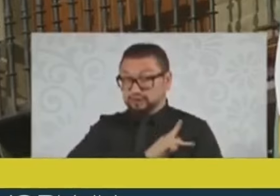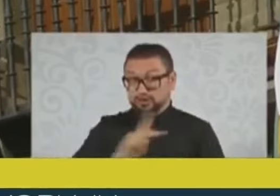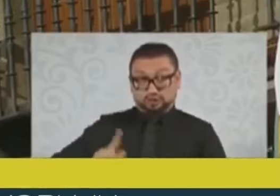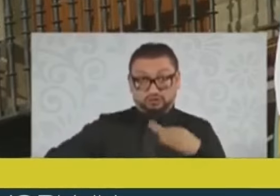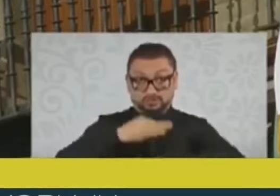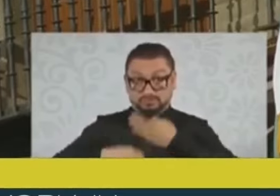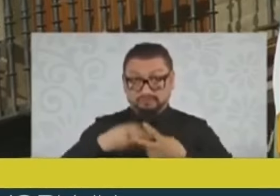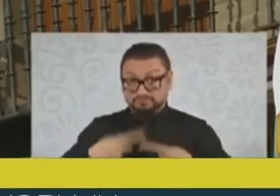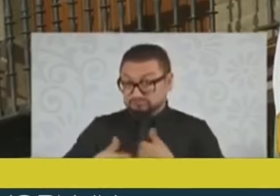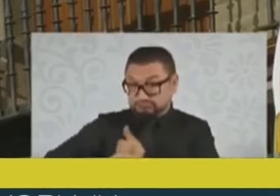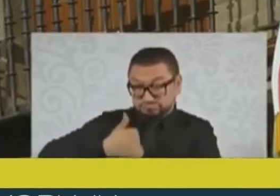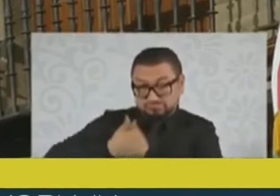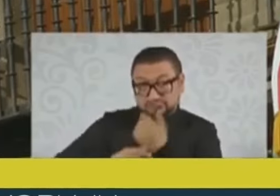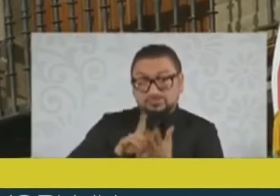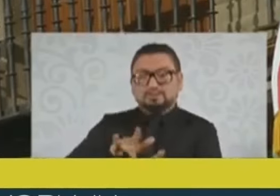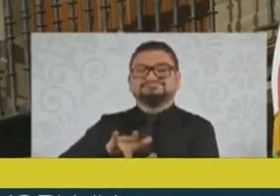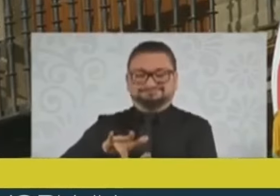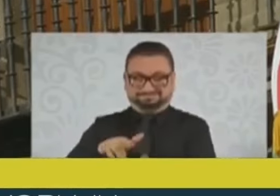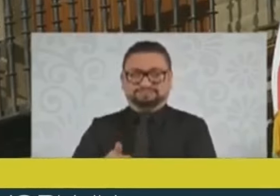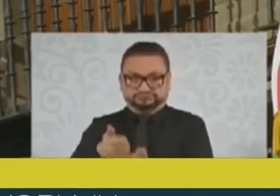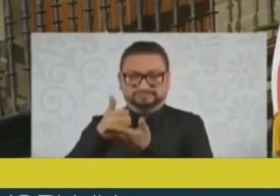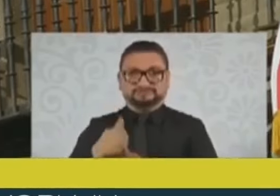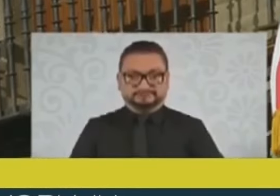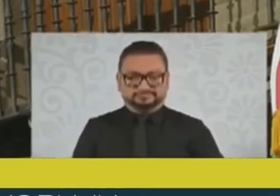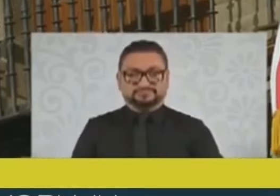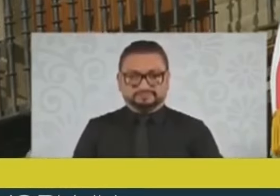sedentarity. We will support